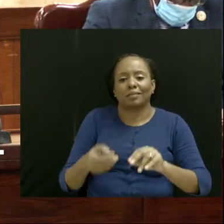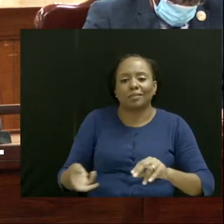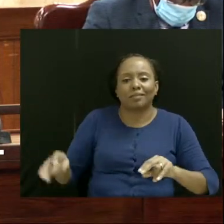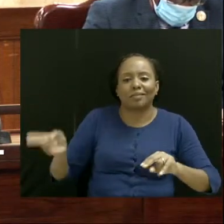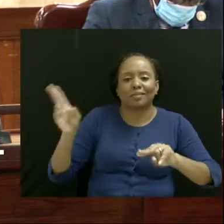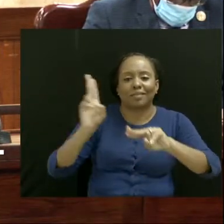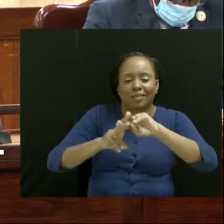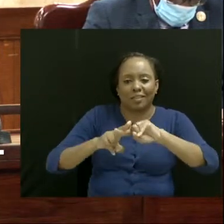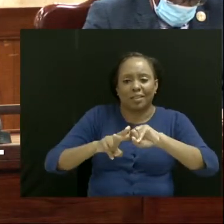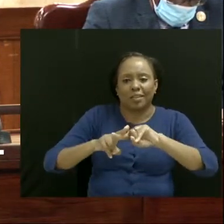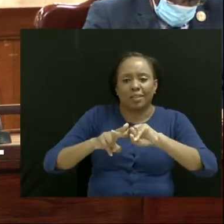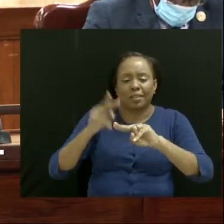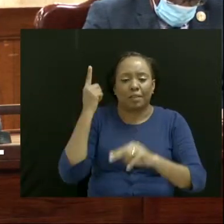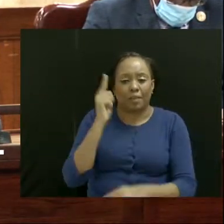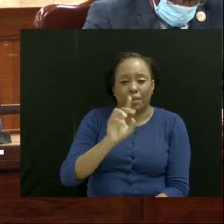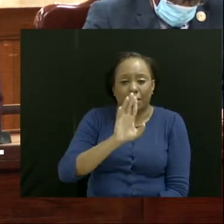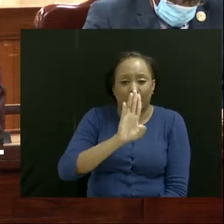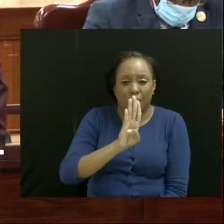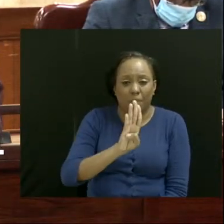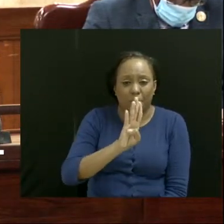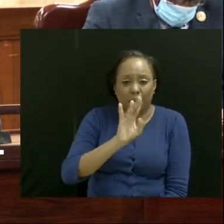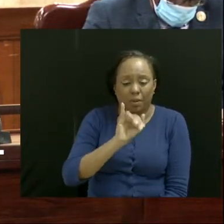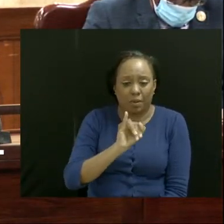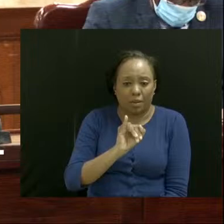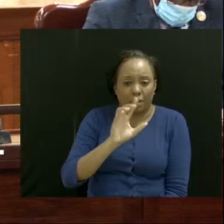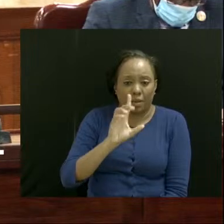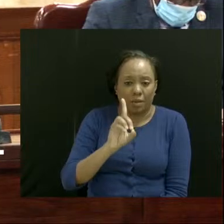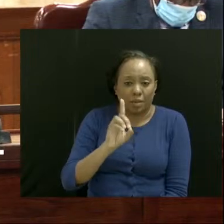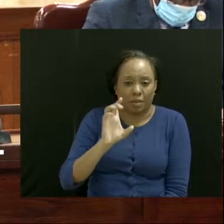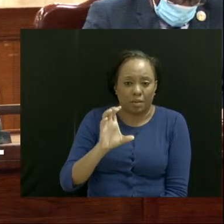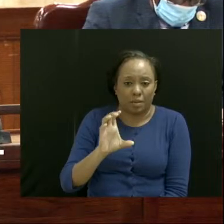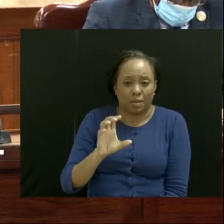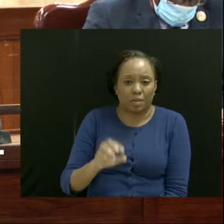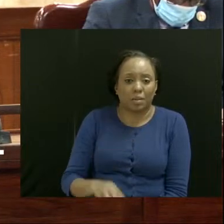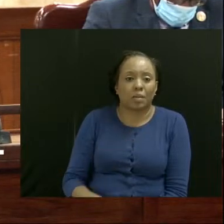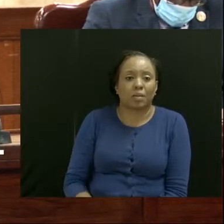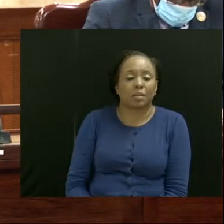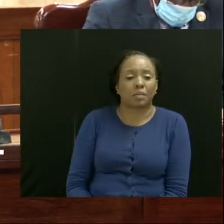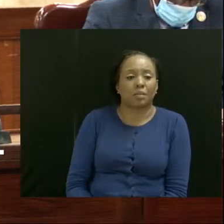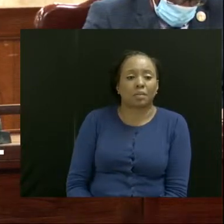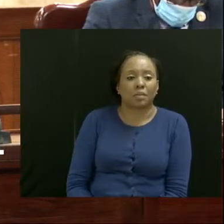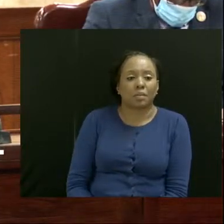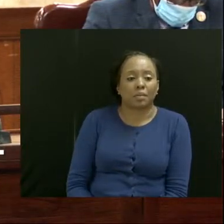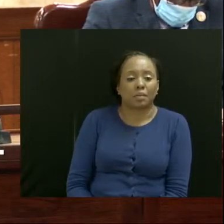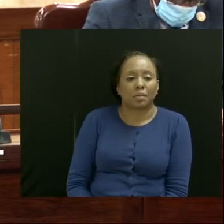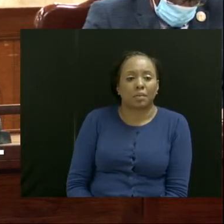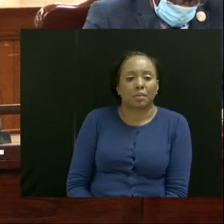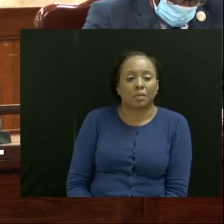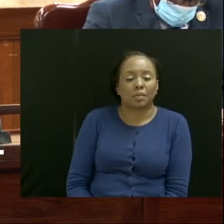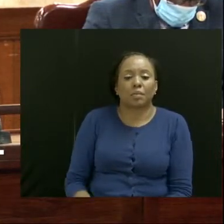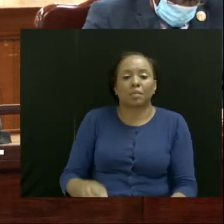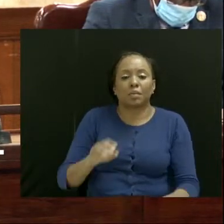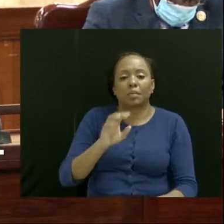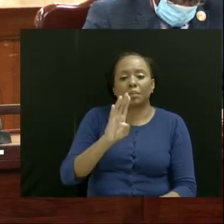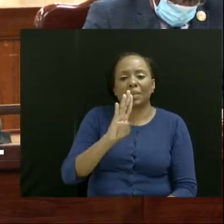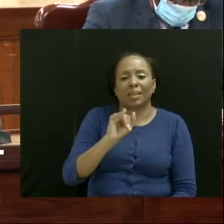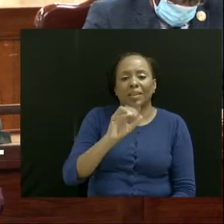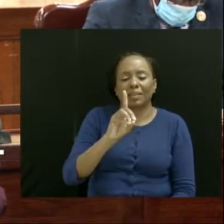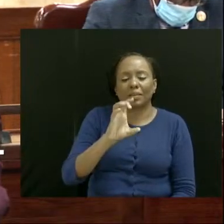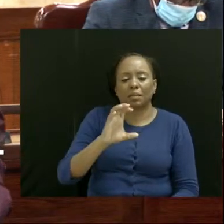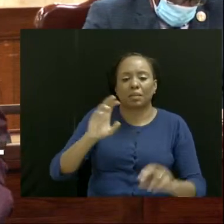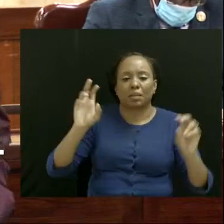allocated to the Barbados Investment Development Corporation. And in these very